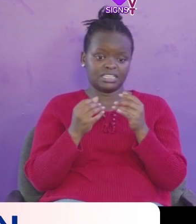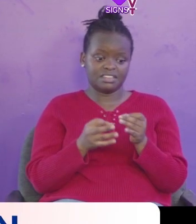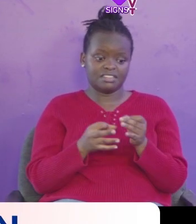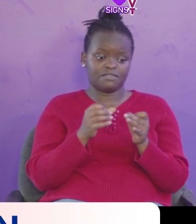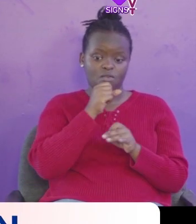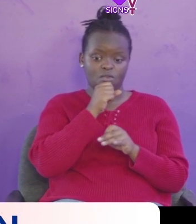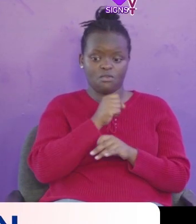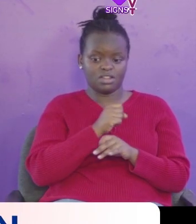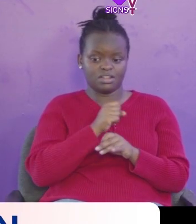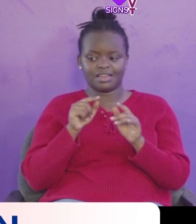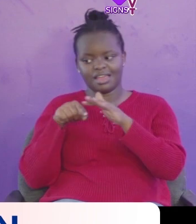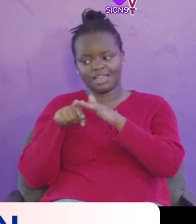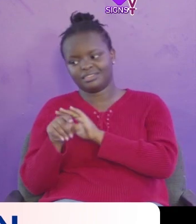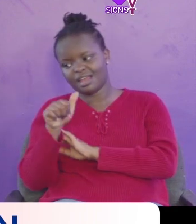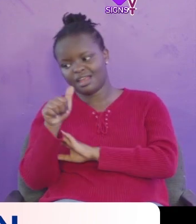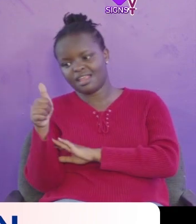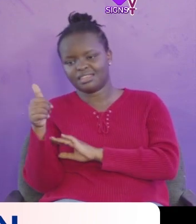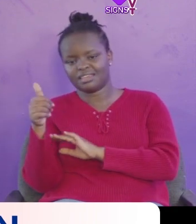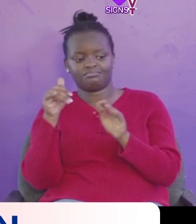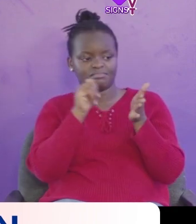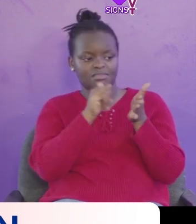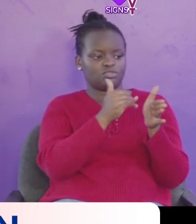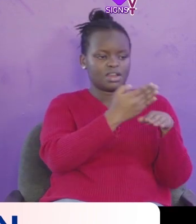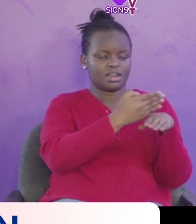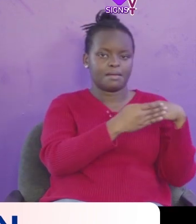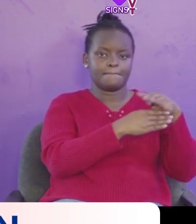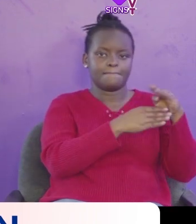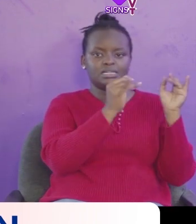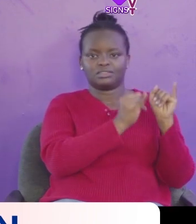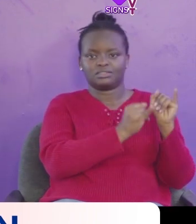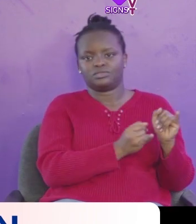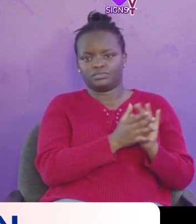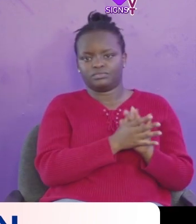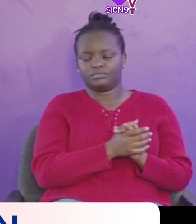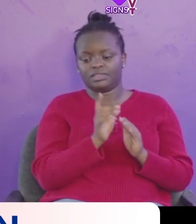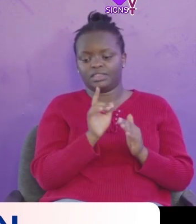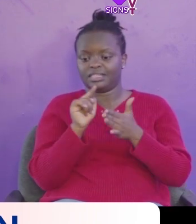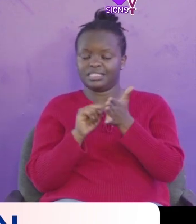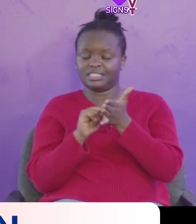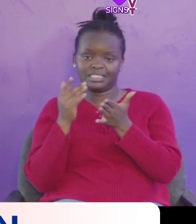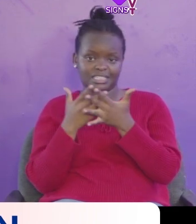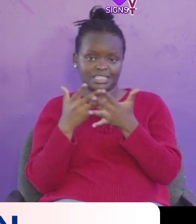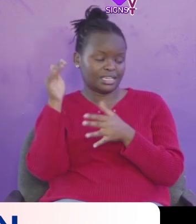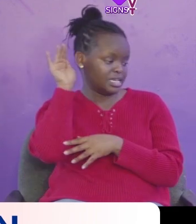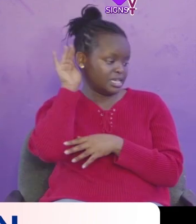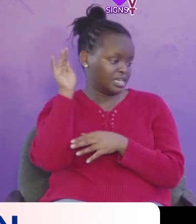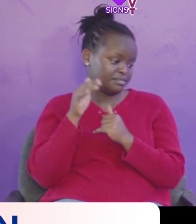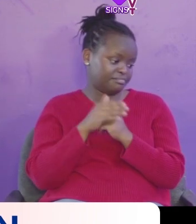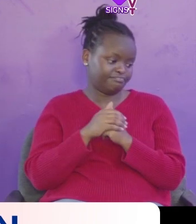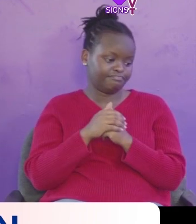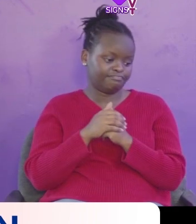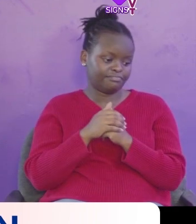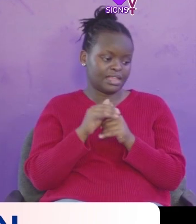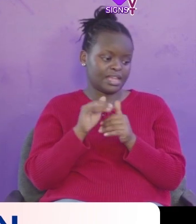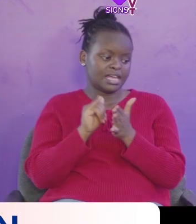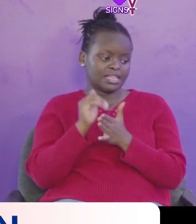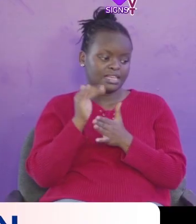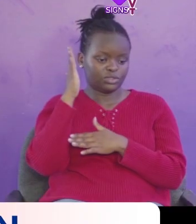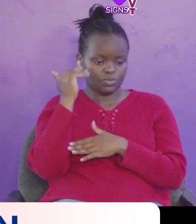unatoka unaingia kwa ingine, hiyo inakuwa renovated? Hii ndio kitu nilisikia itakuwa. Right? Ndio maana